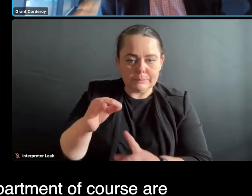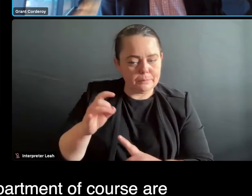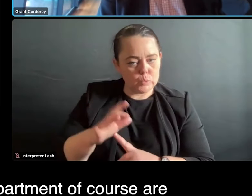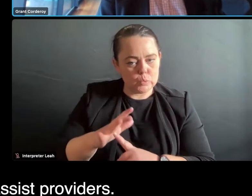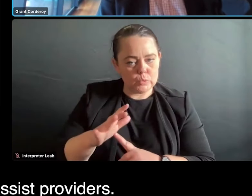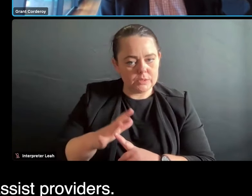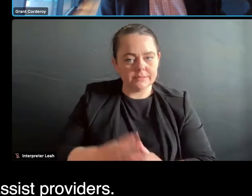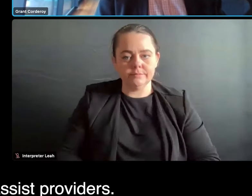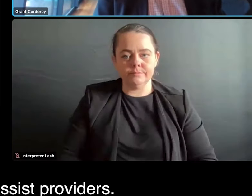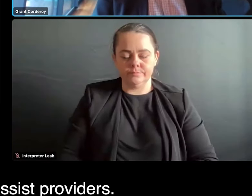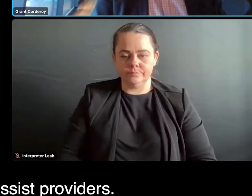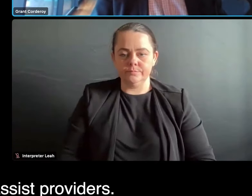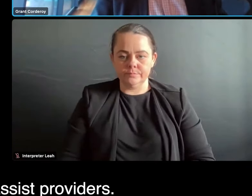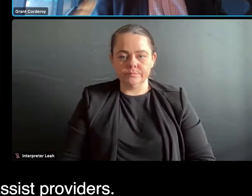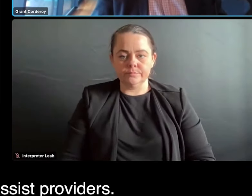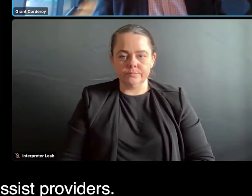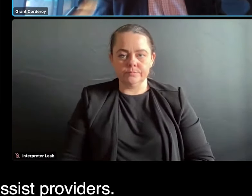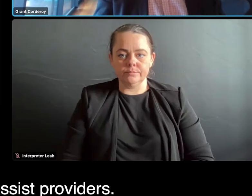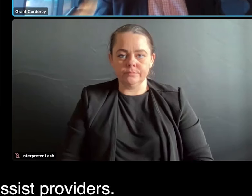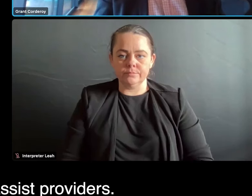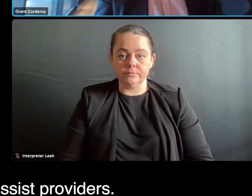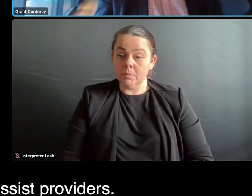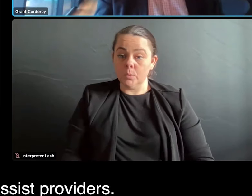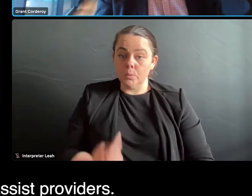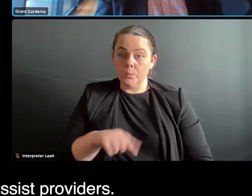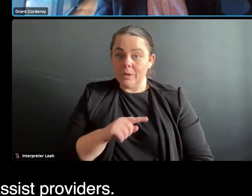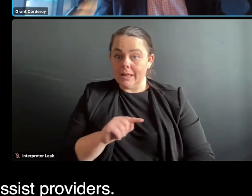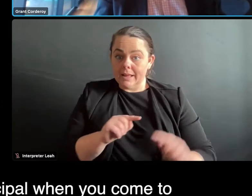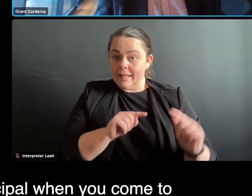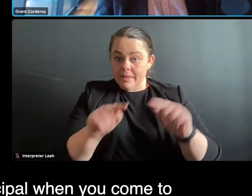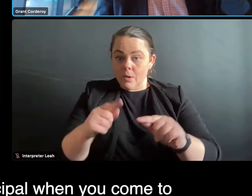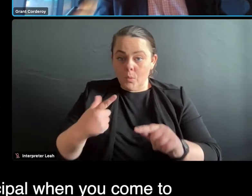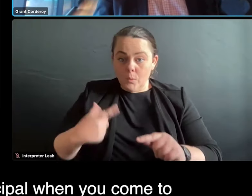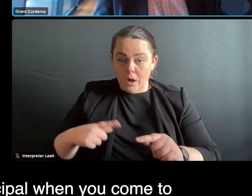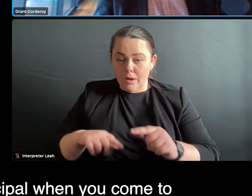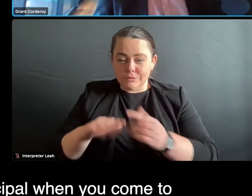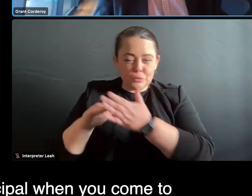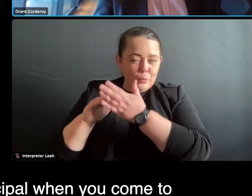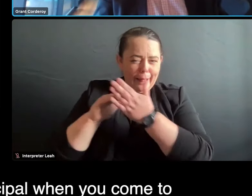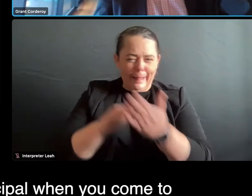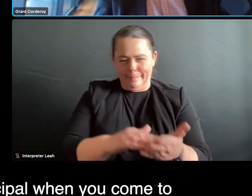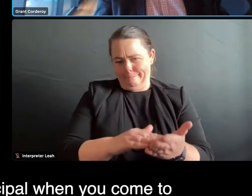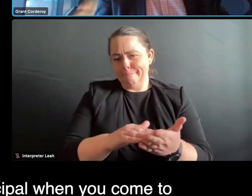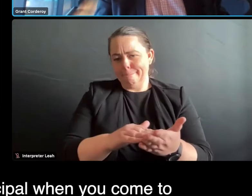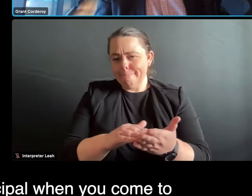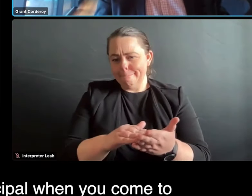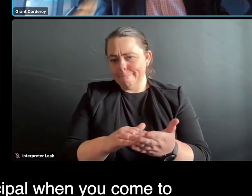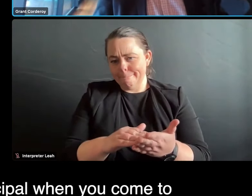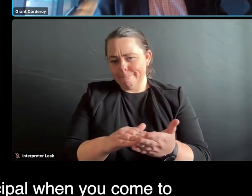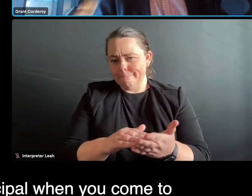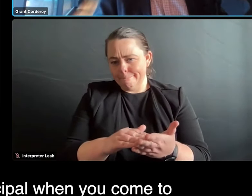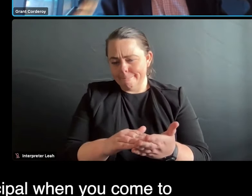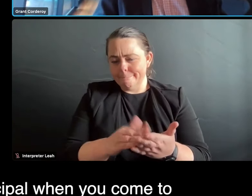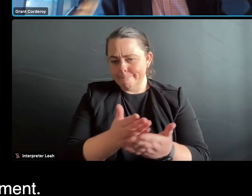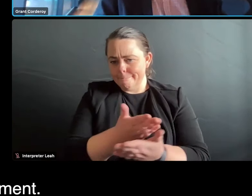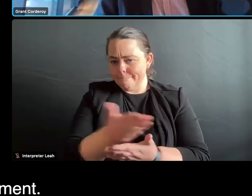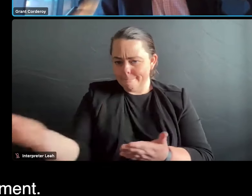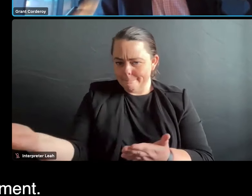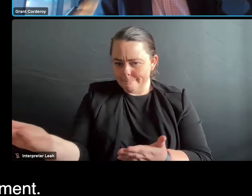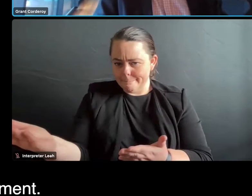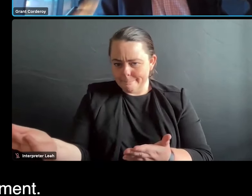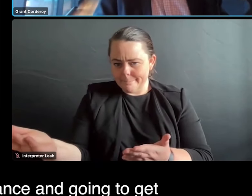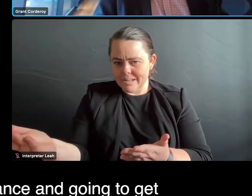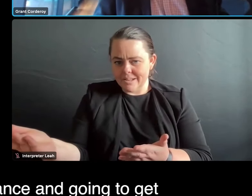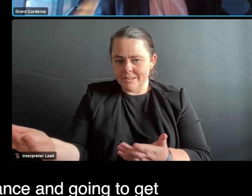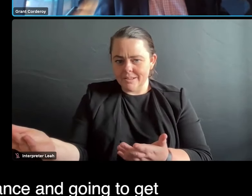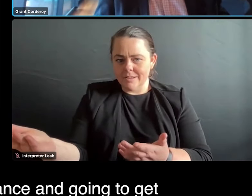department, of course, is very, very much there to assist providers. This is not going to the principal when you come to the